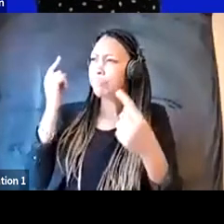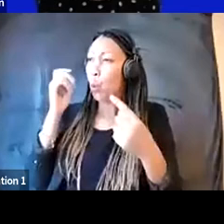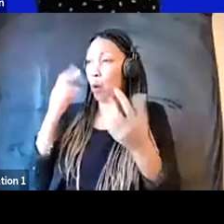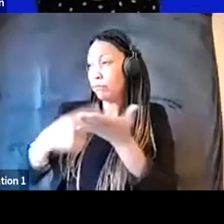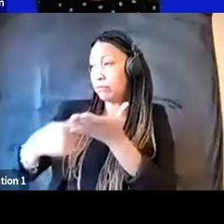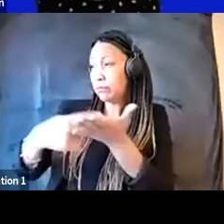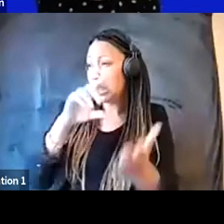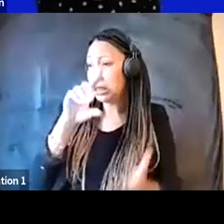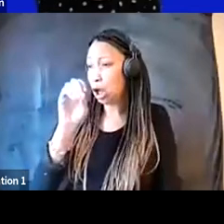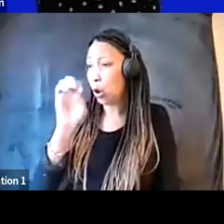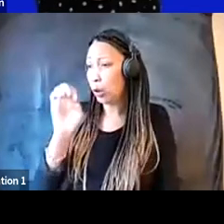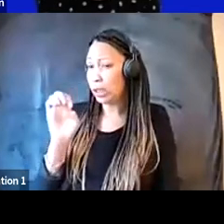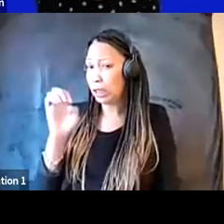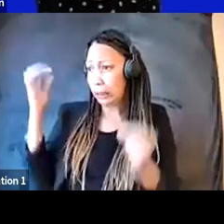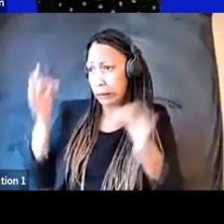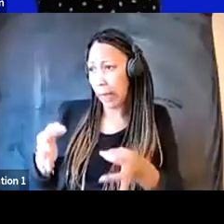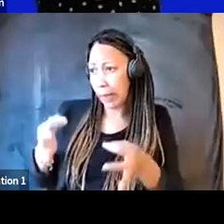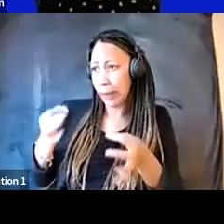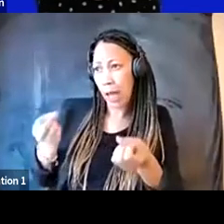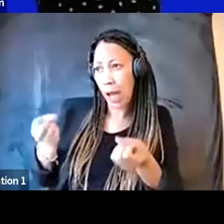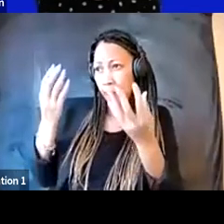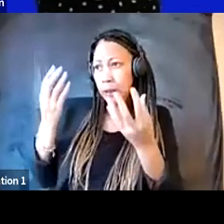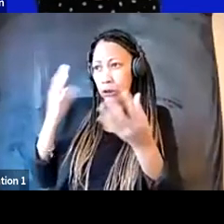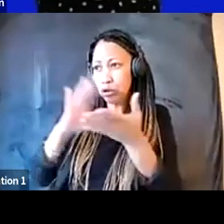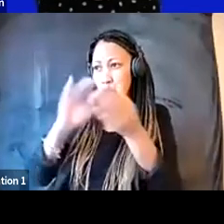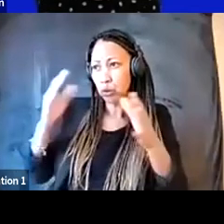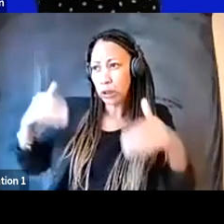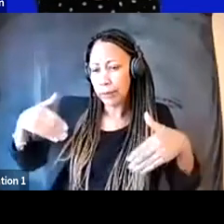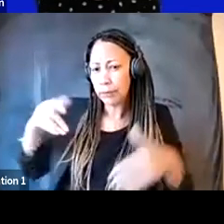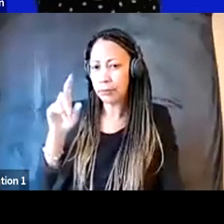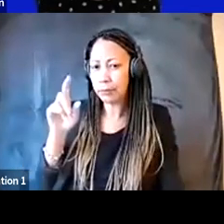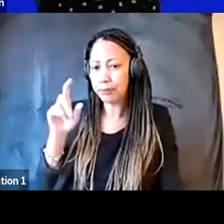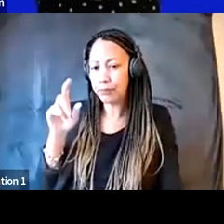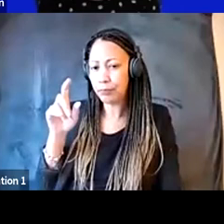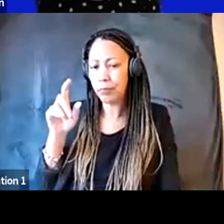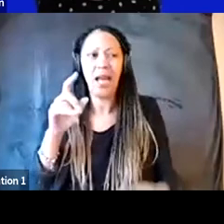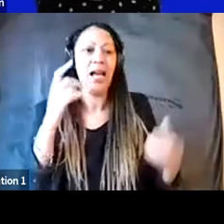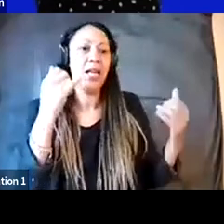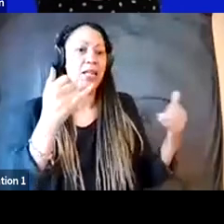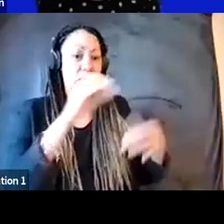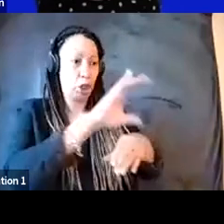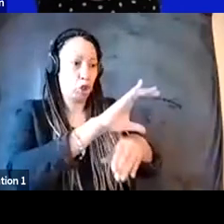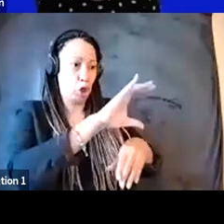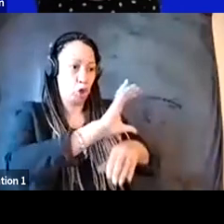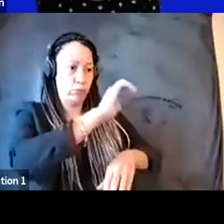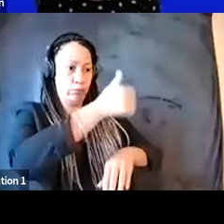you determined how many students? So this is a facility, this is a church-based